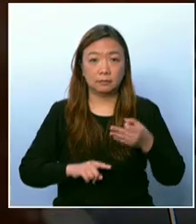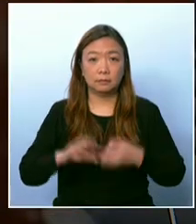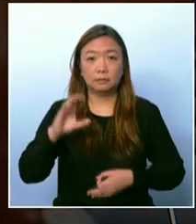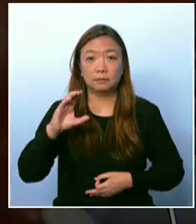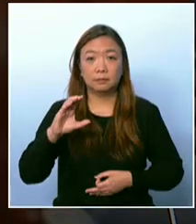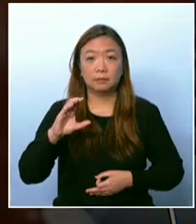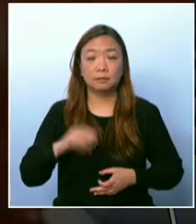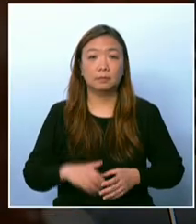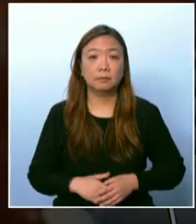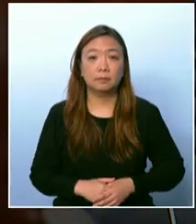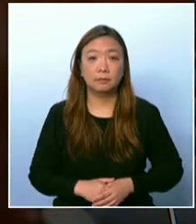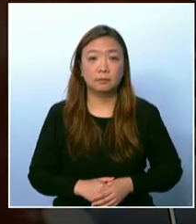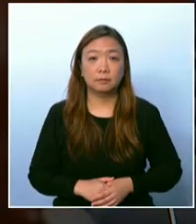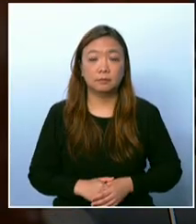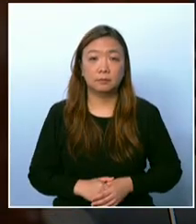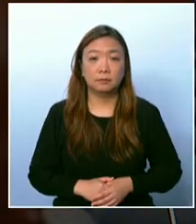Ronick Chan.